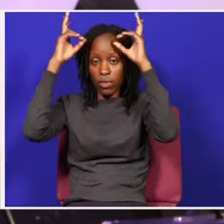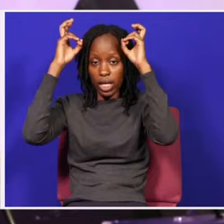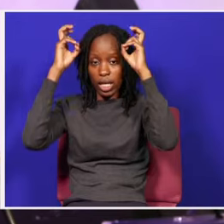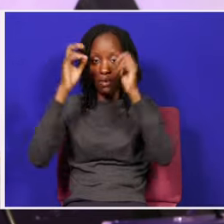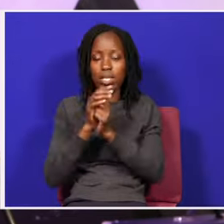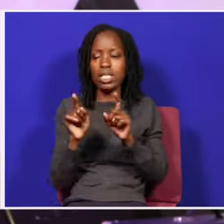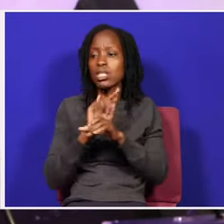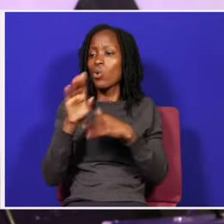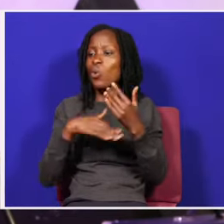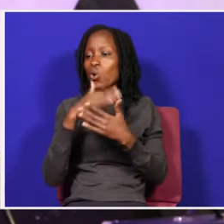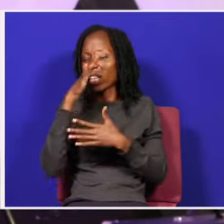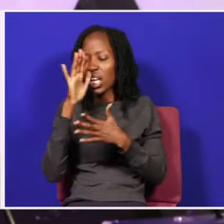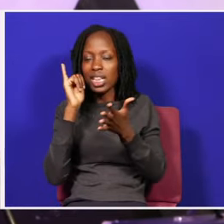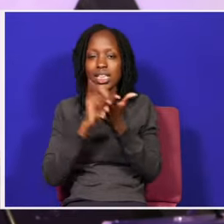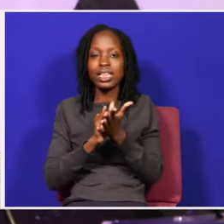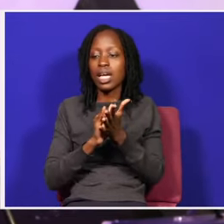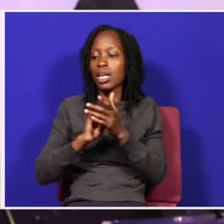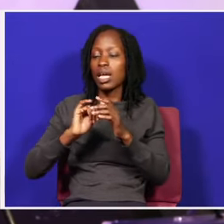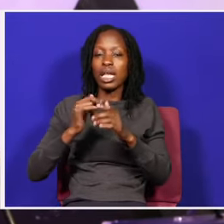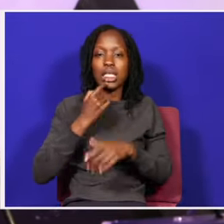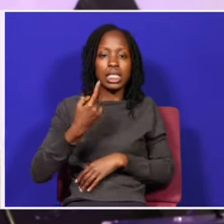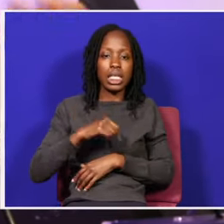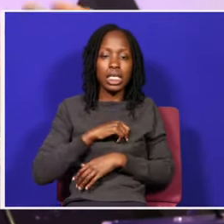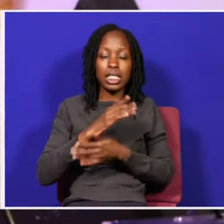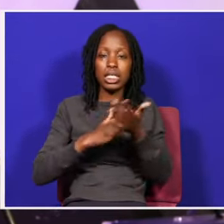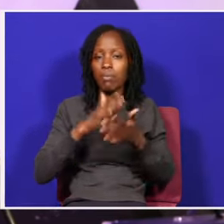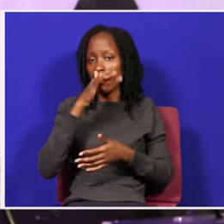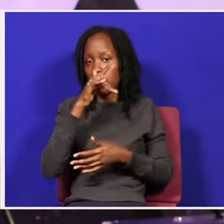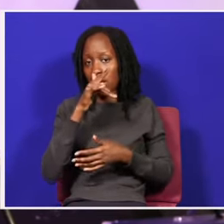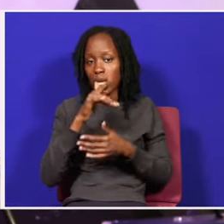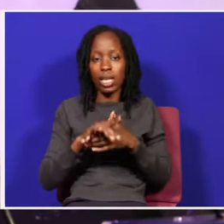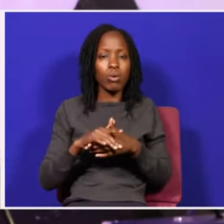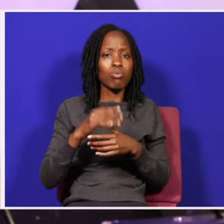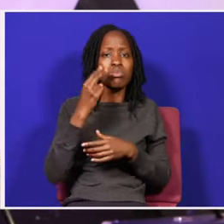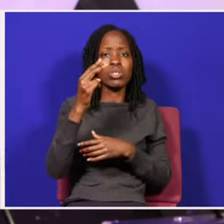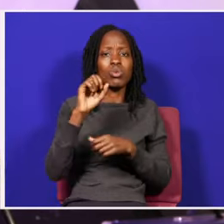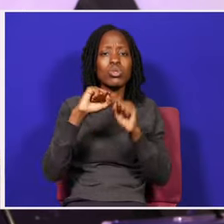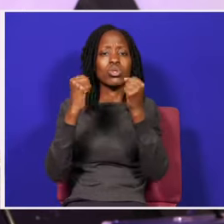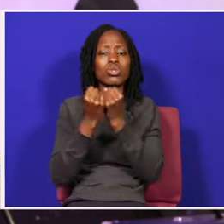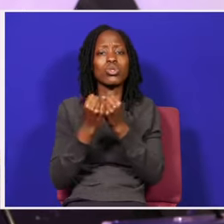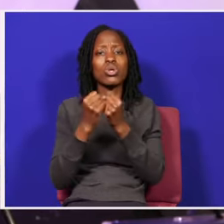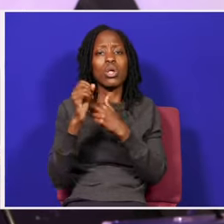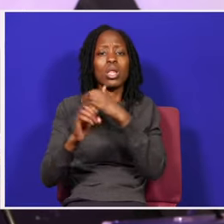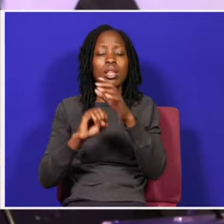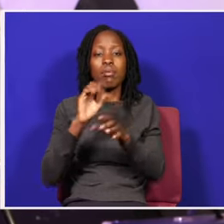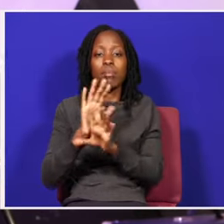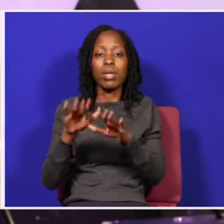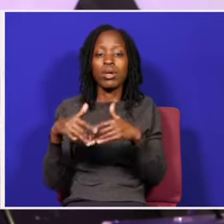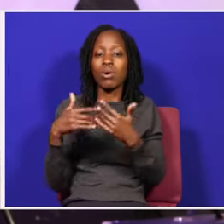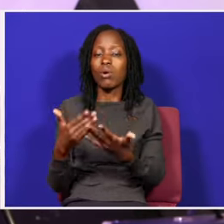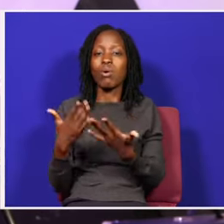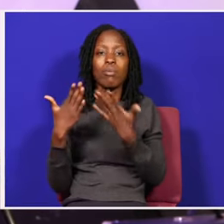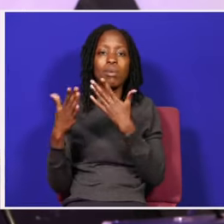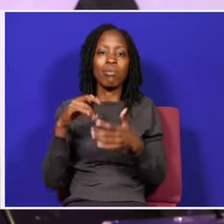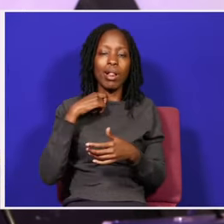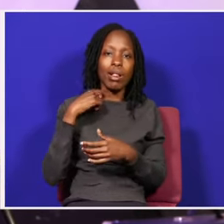the lies that the enemy might seek to say to us. Some of those lies appeared on social media. They may have been part of bully tactics